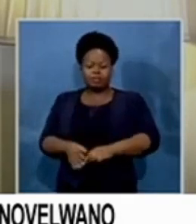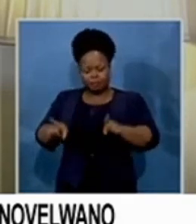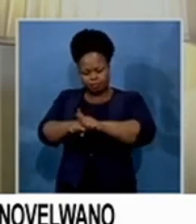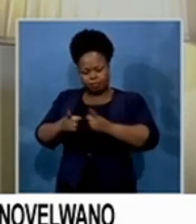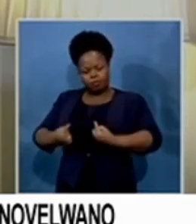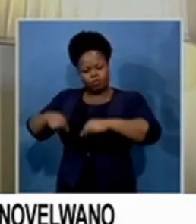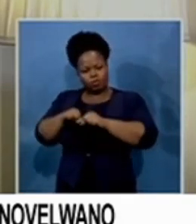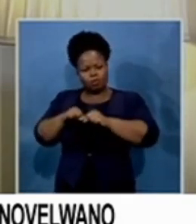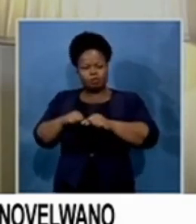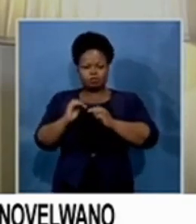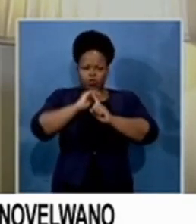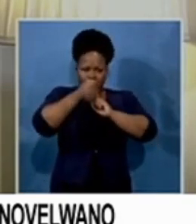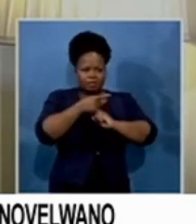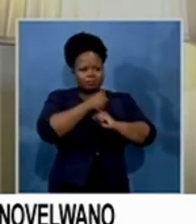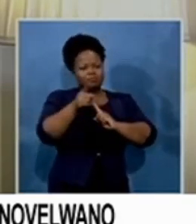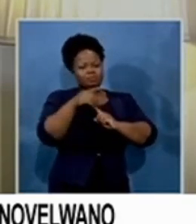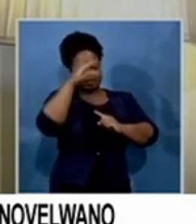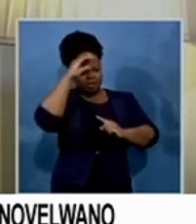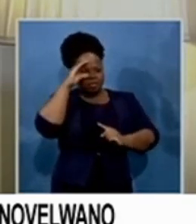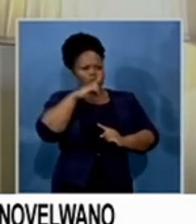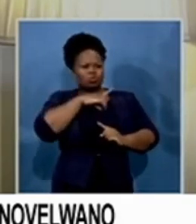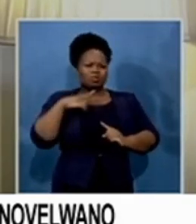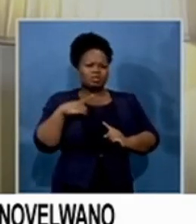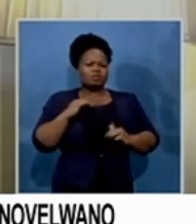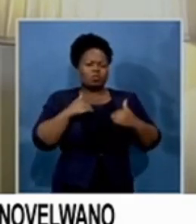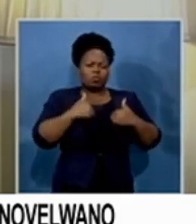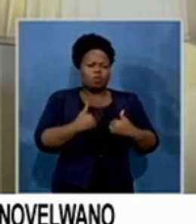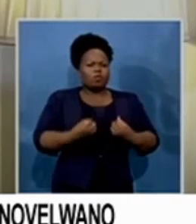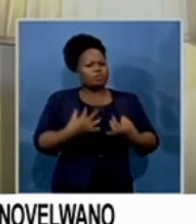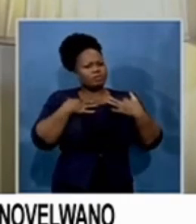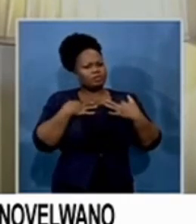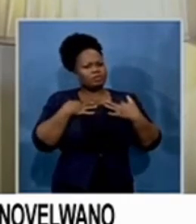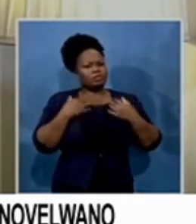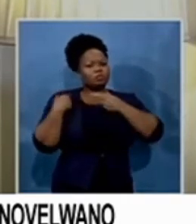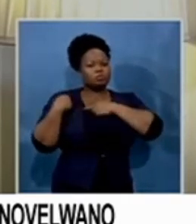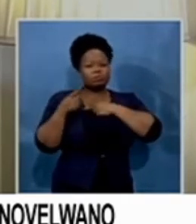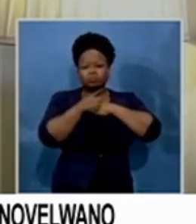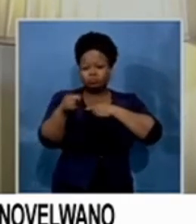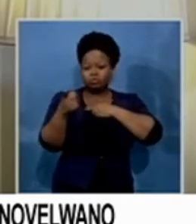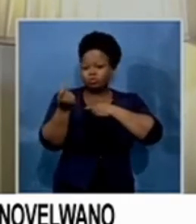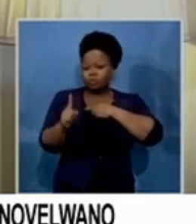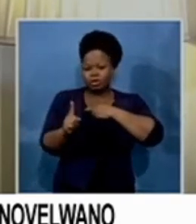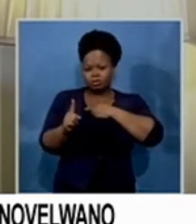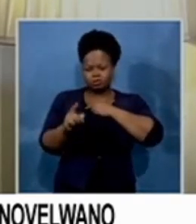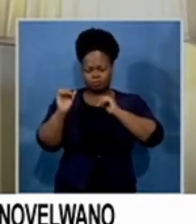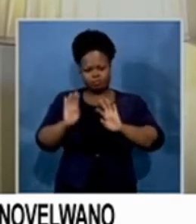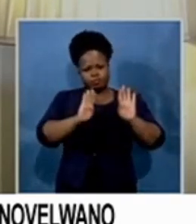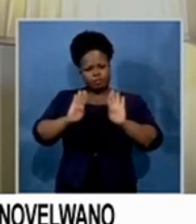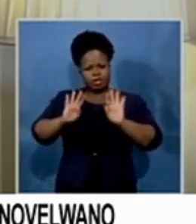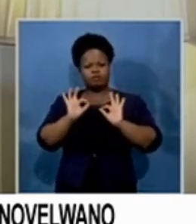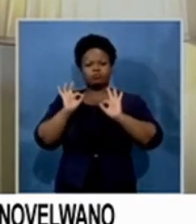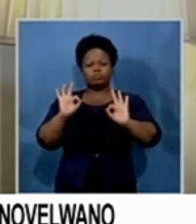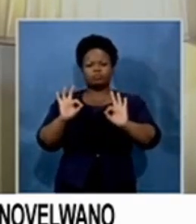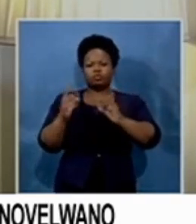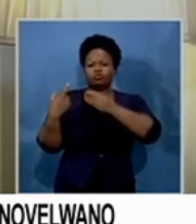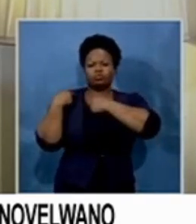them from harm and fatigue by acting responsibly, by ensuring that we